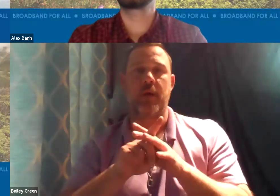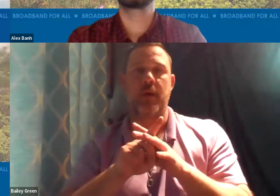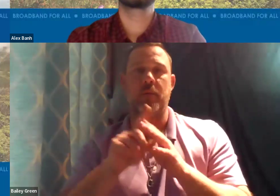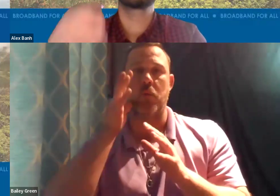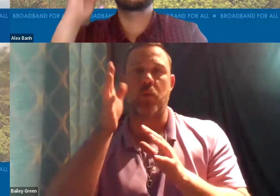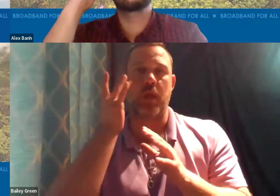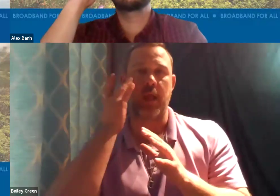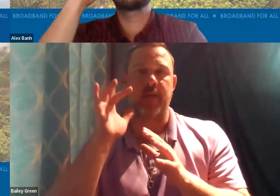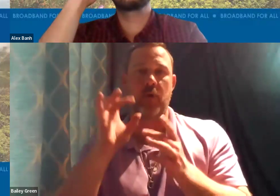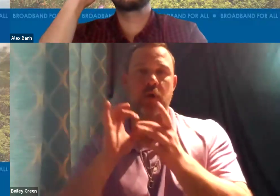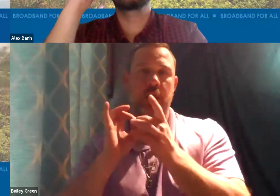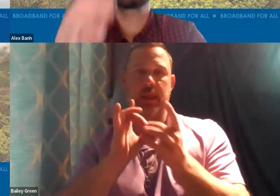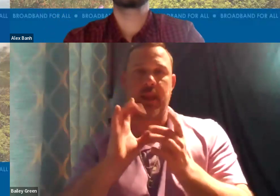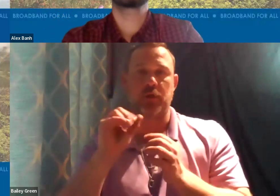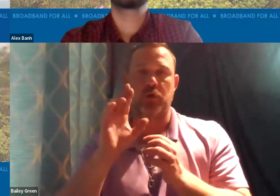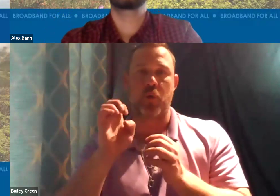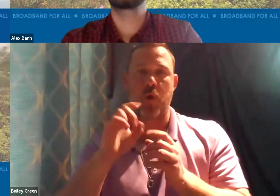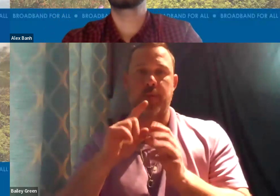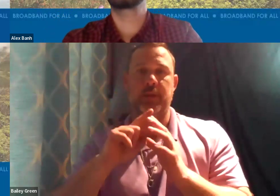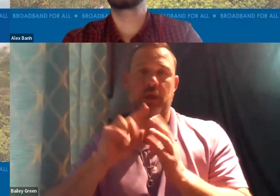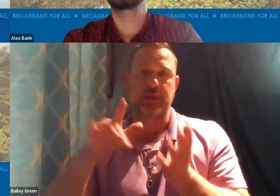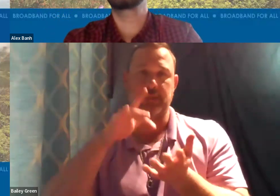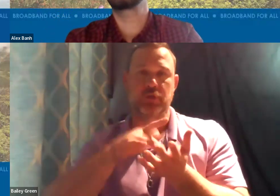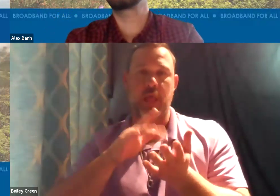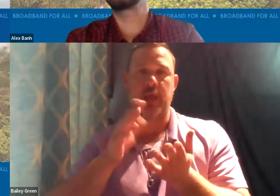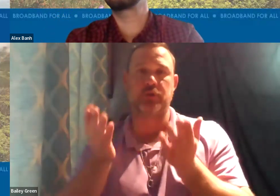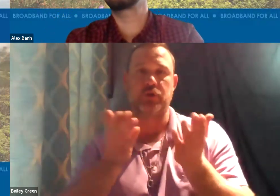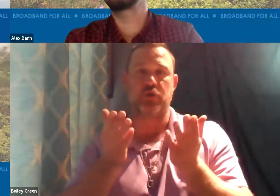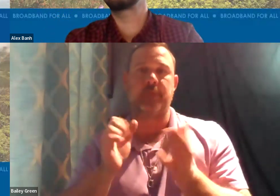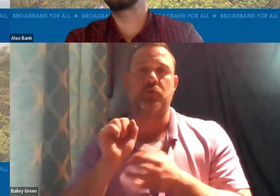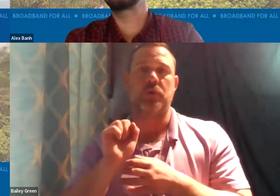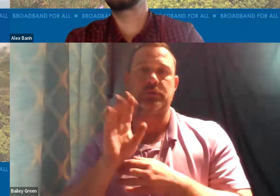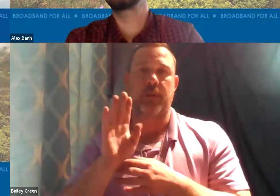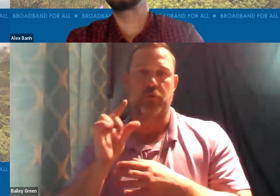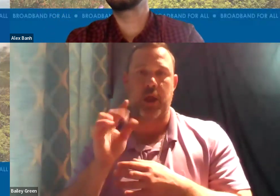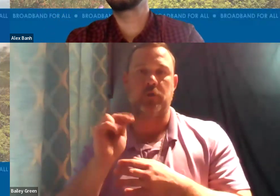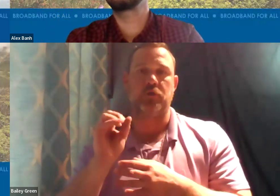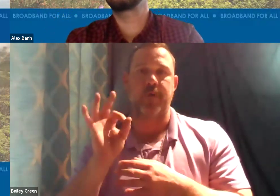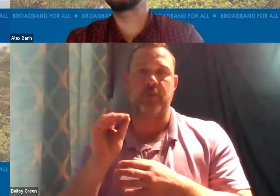will the California Connect Core be considered a centralized service or a sub-grant NOFO?